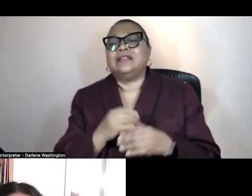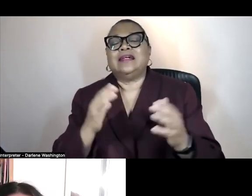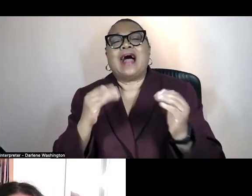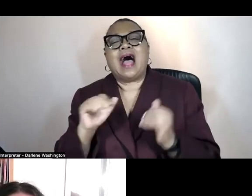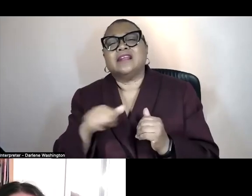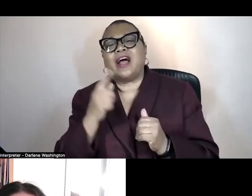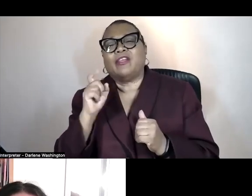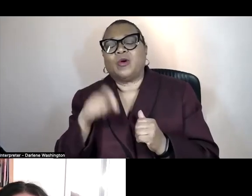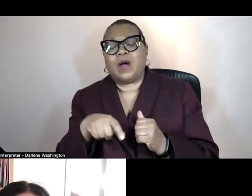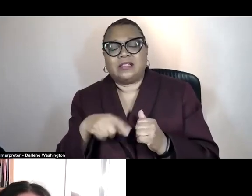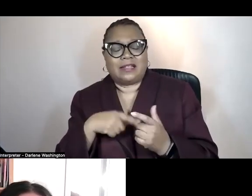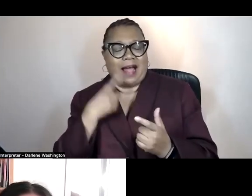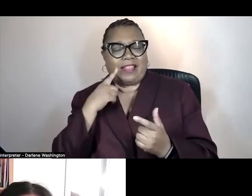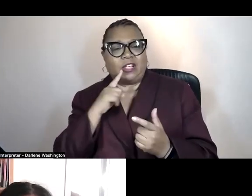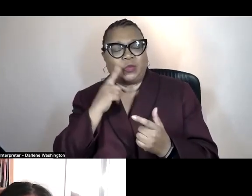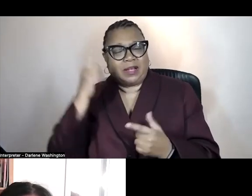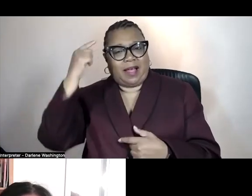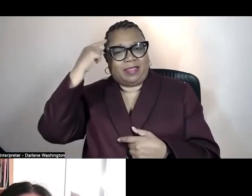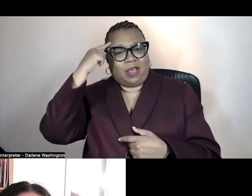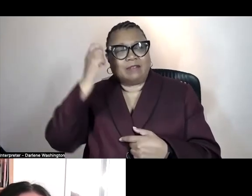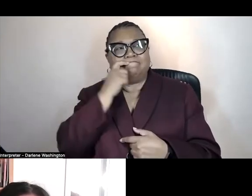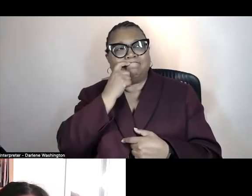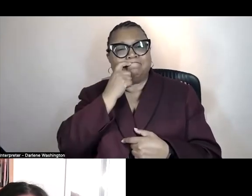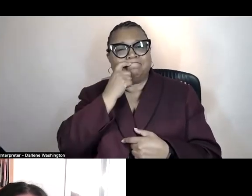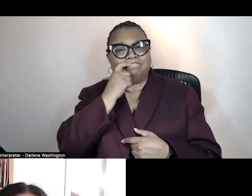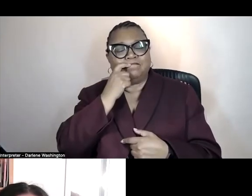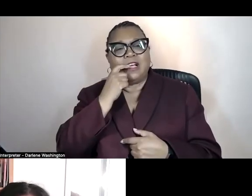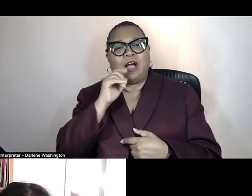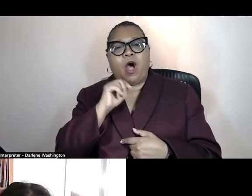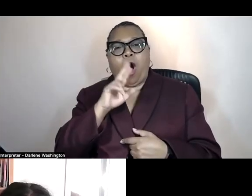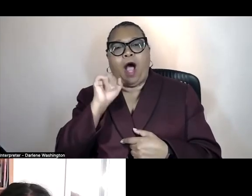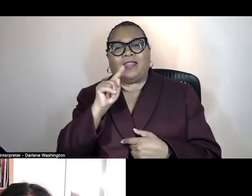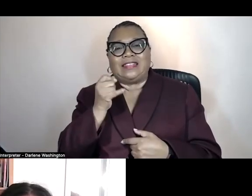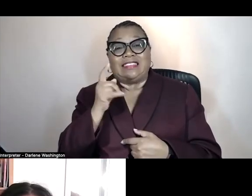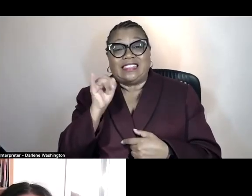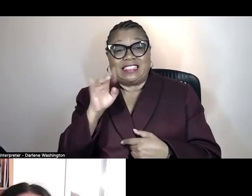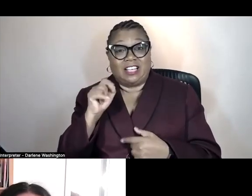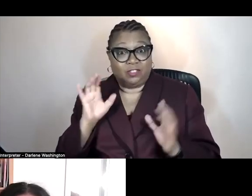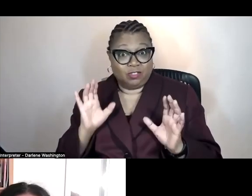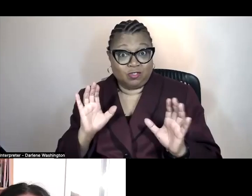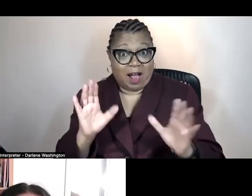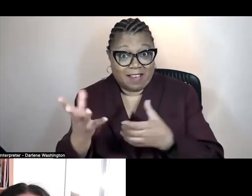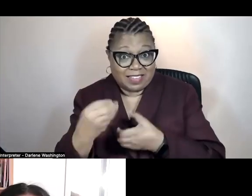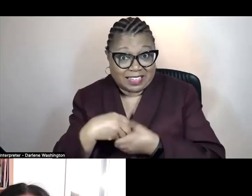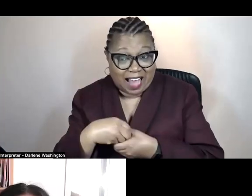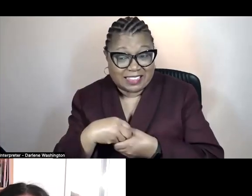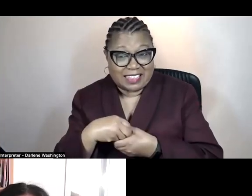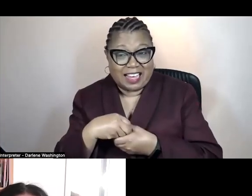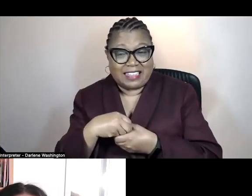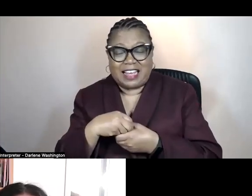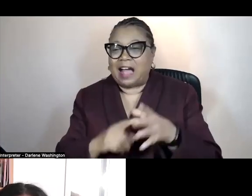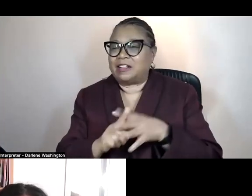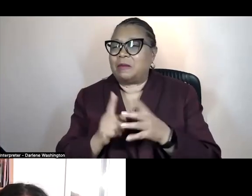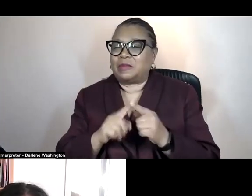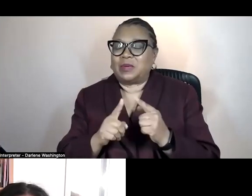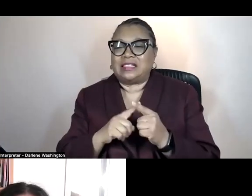Another question that I think is really thoughtful is, should authenticity drive the content? And they say, I've come across content